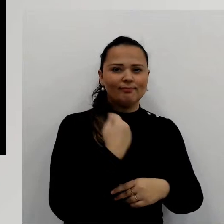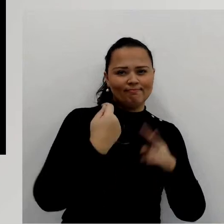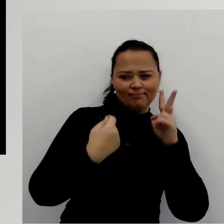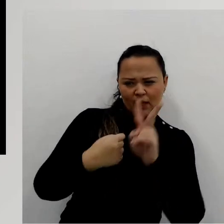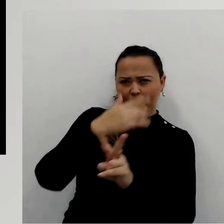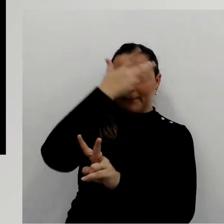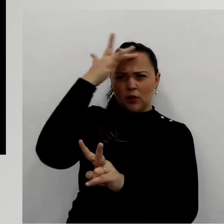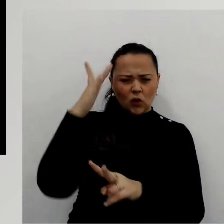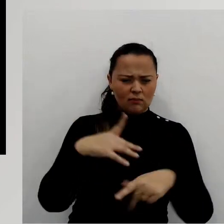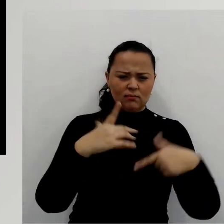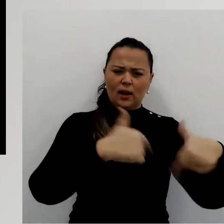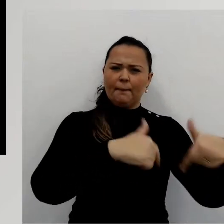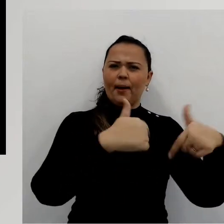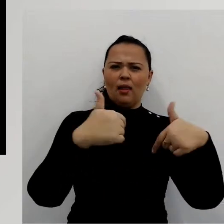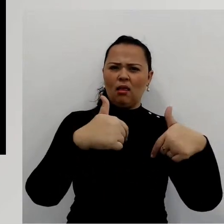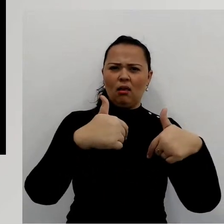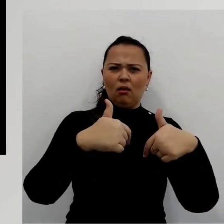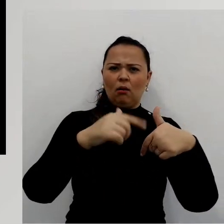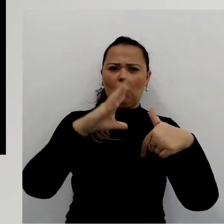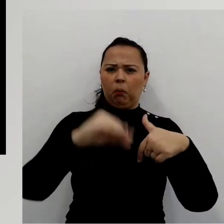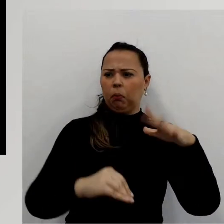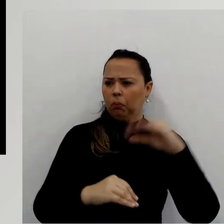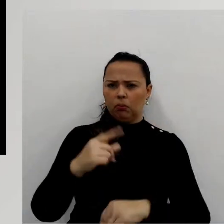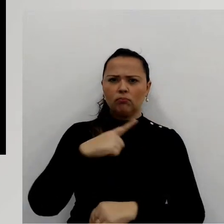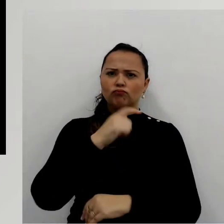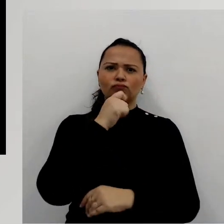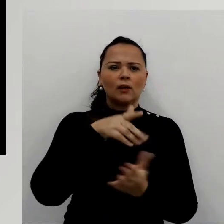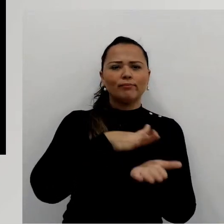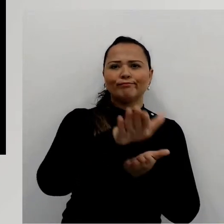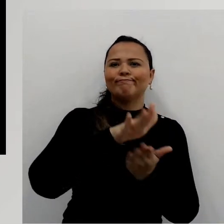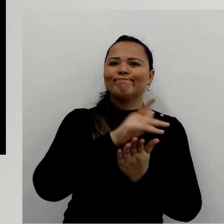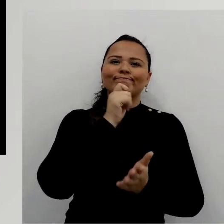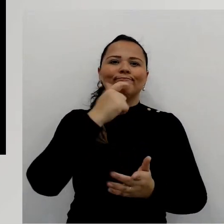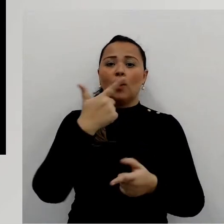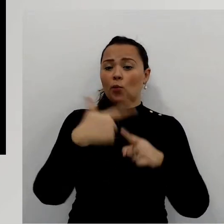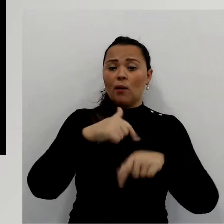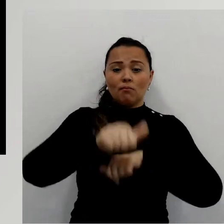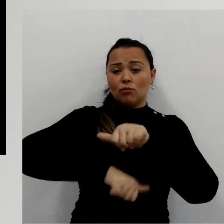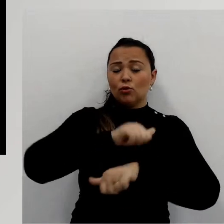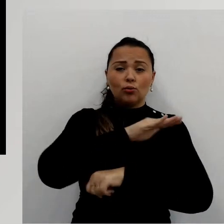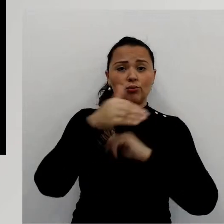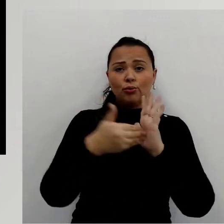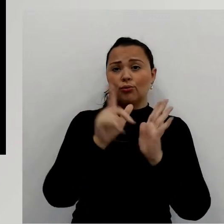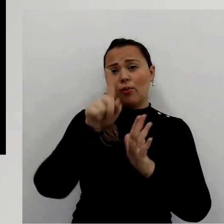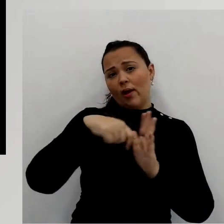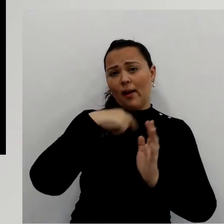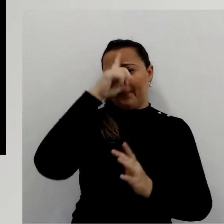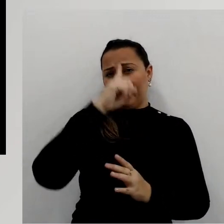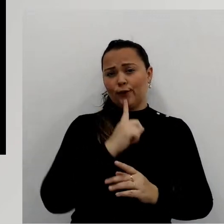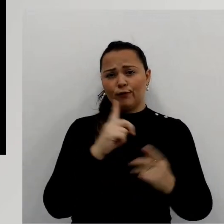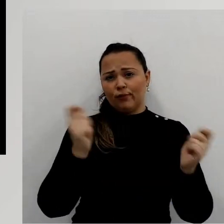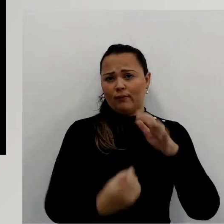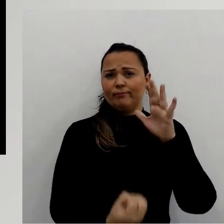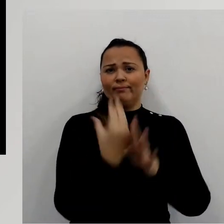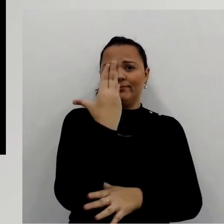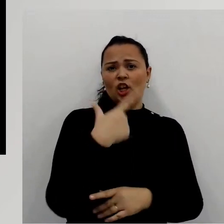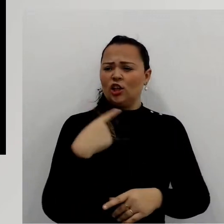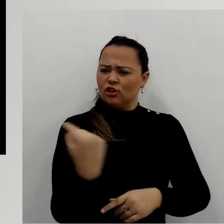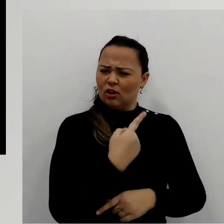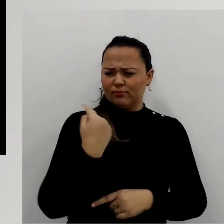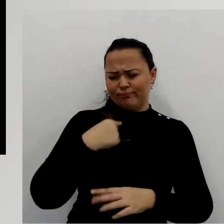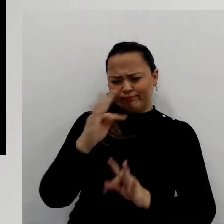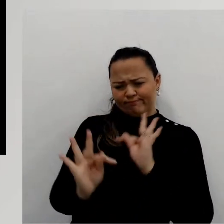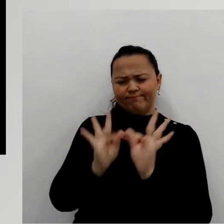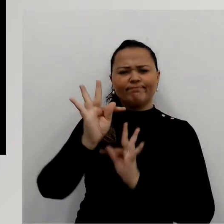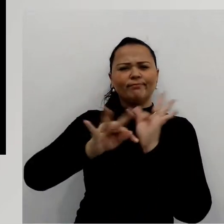industry have become, if you will, programs. We are developing new markets. Packaging is growing because there's no way to send a box